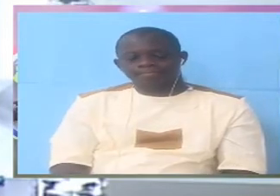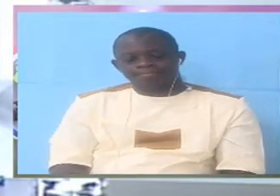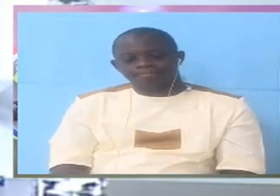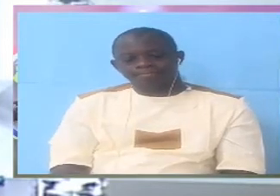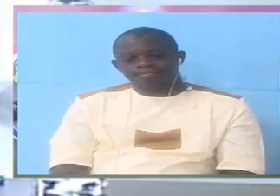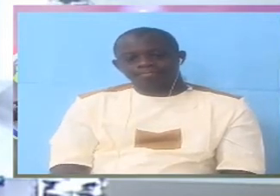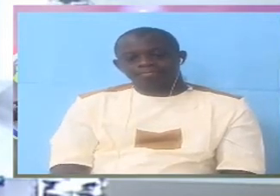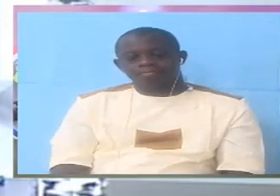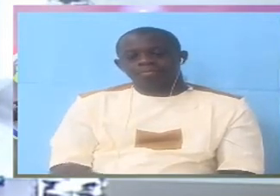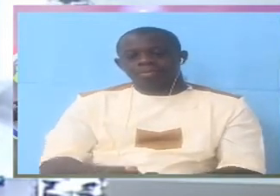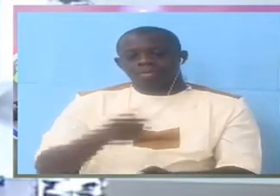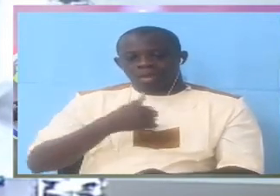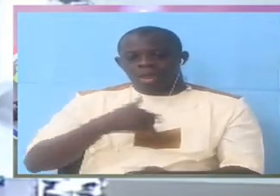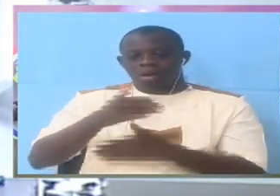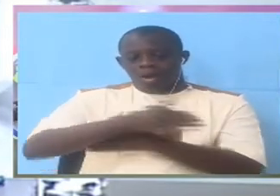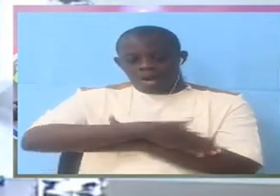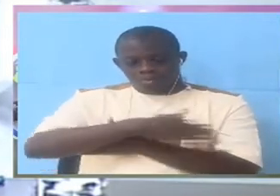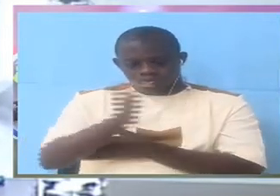I opened the gate.